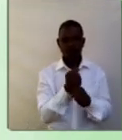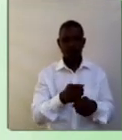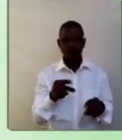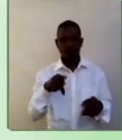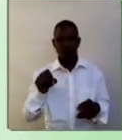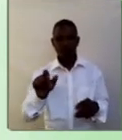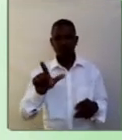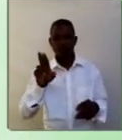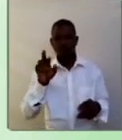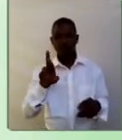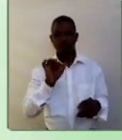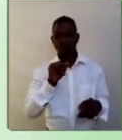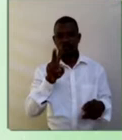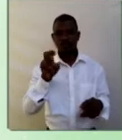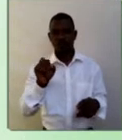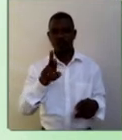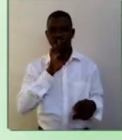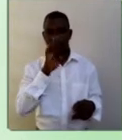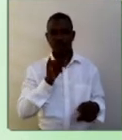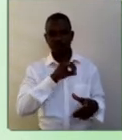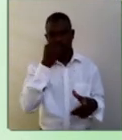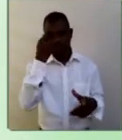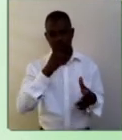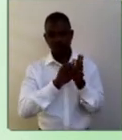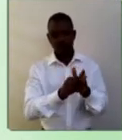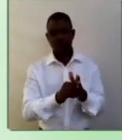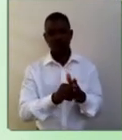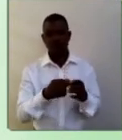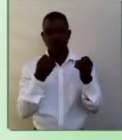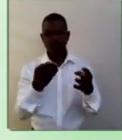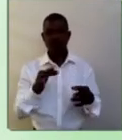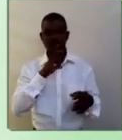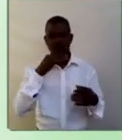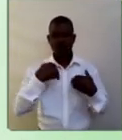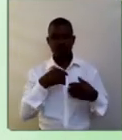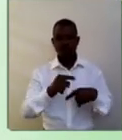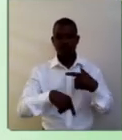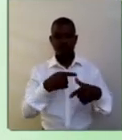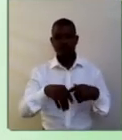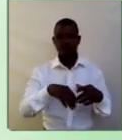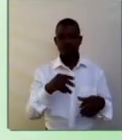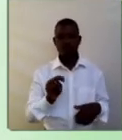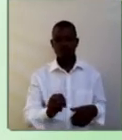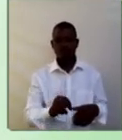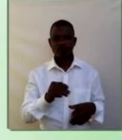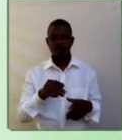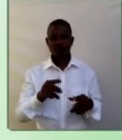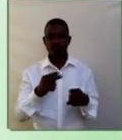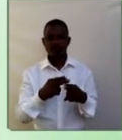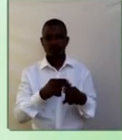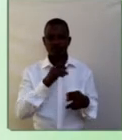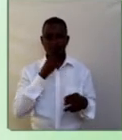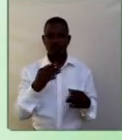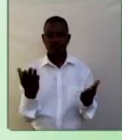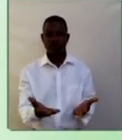plural verbs, e.g., many have gone, few are